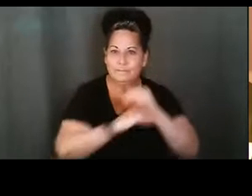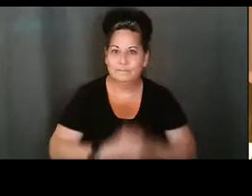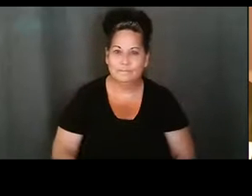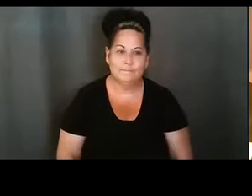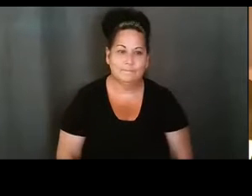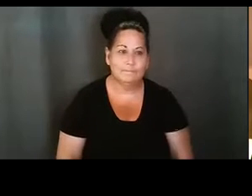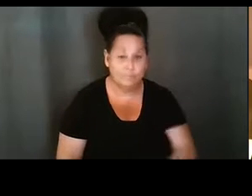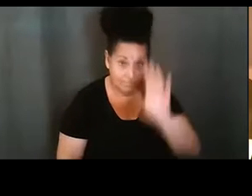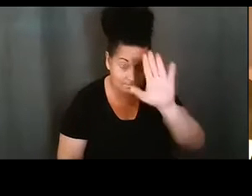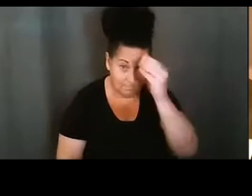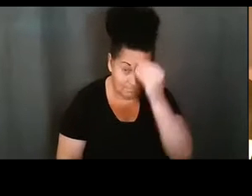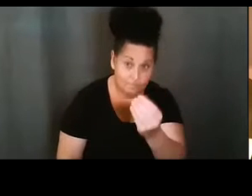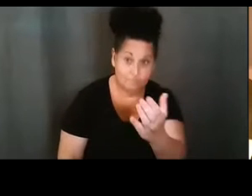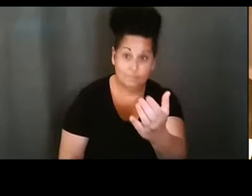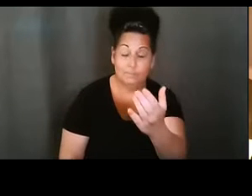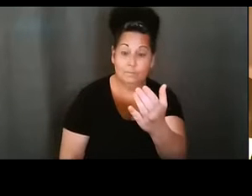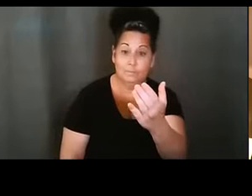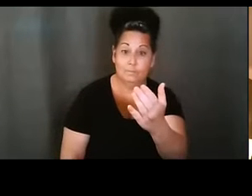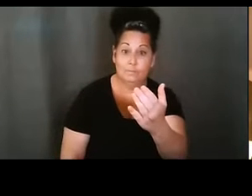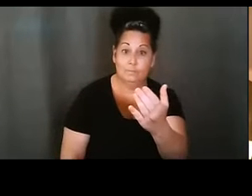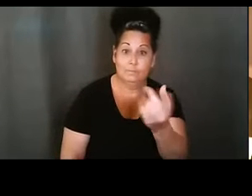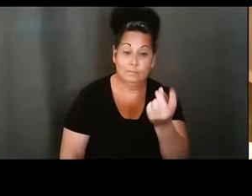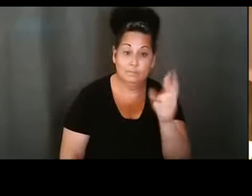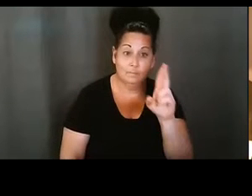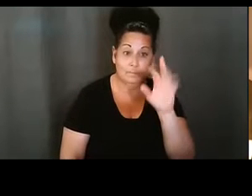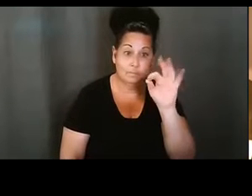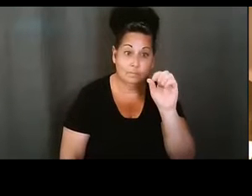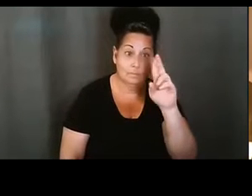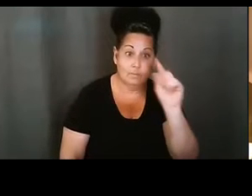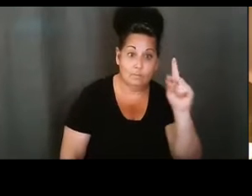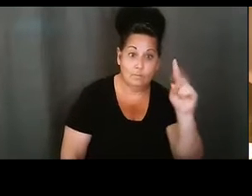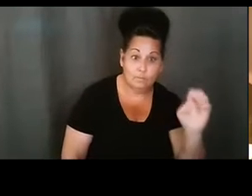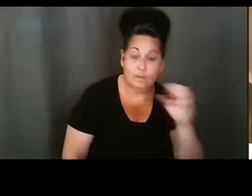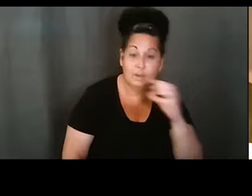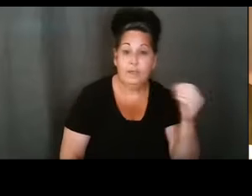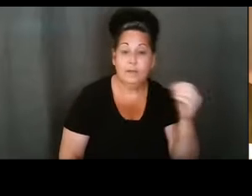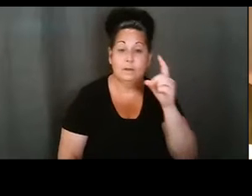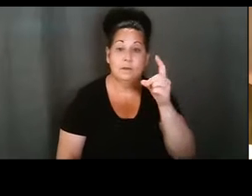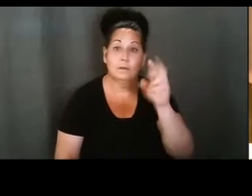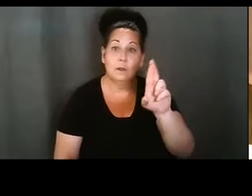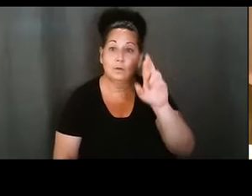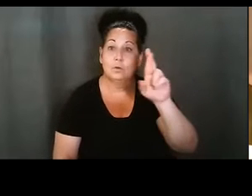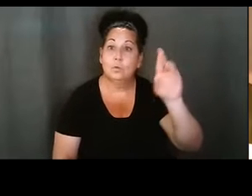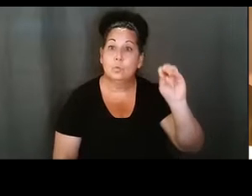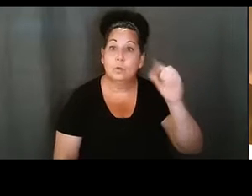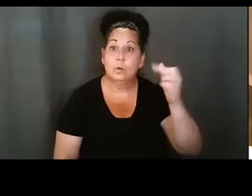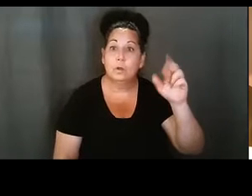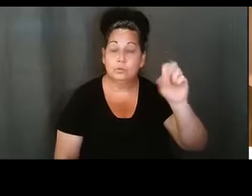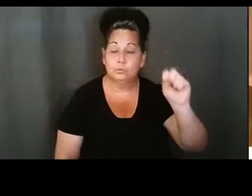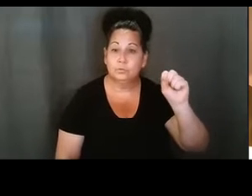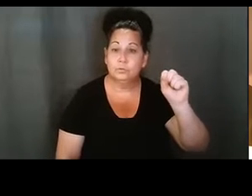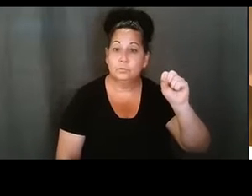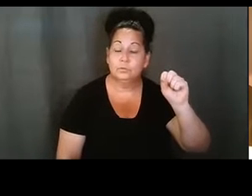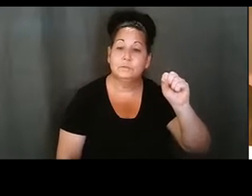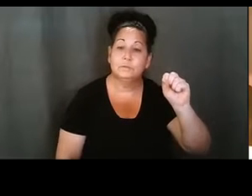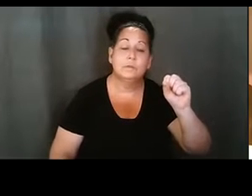Oh, and by the way, on behalf of Dr. Forday and Dr. Rogers, our leads for family engagement,